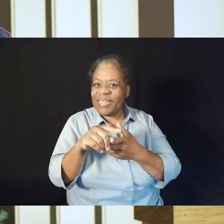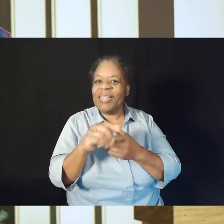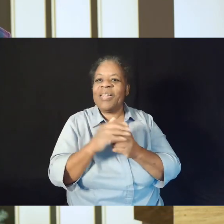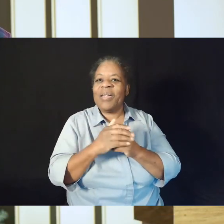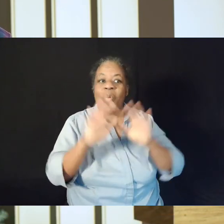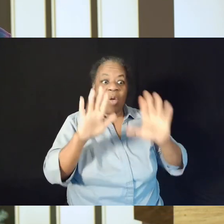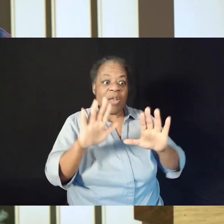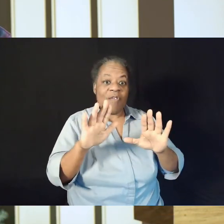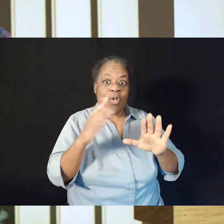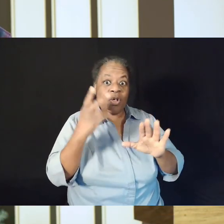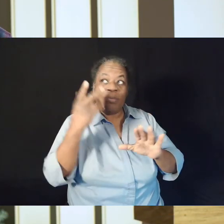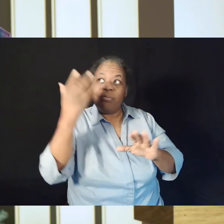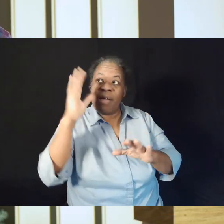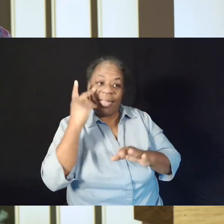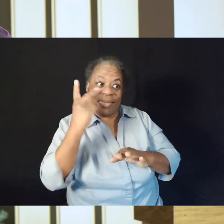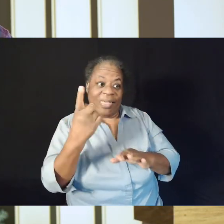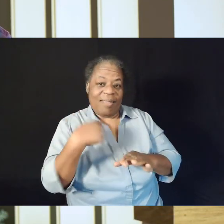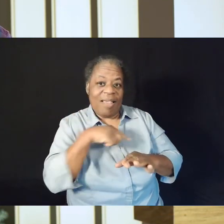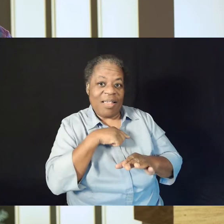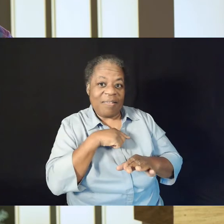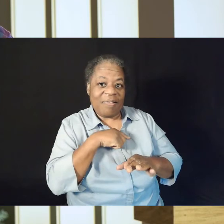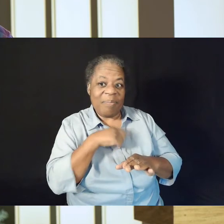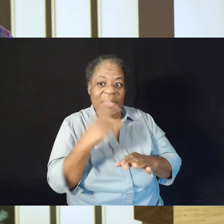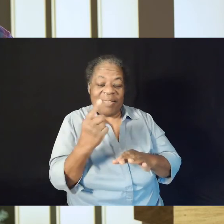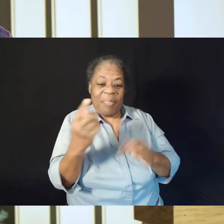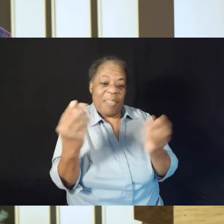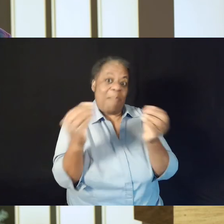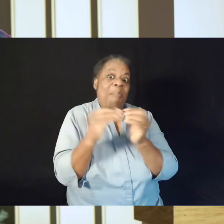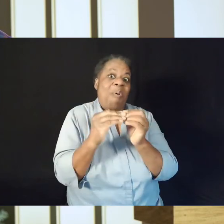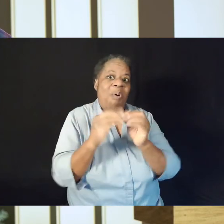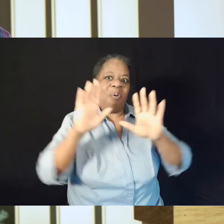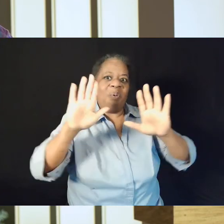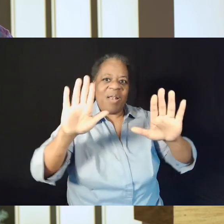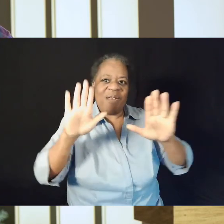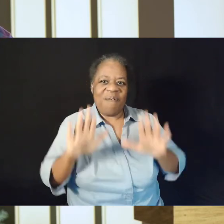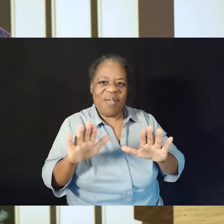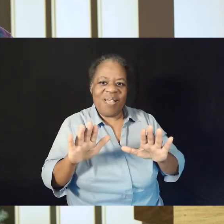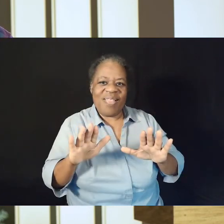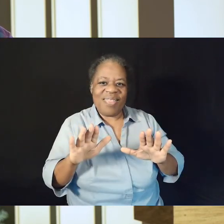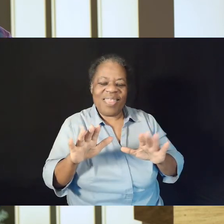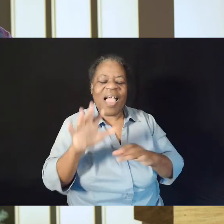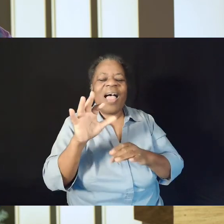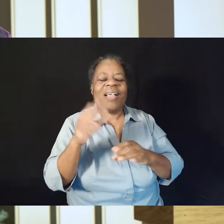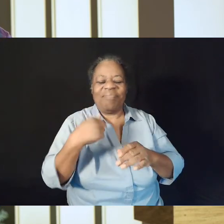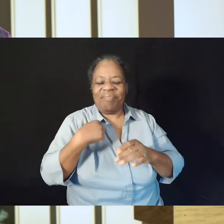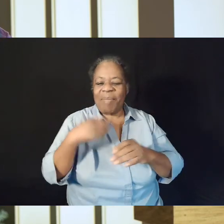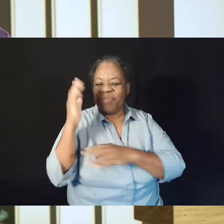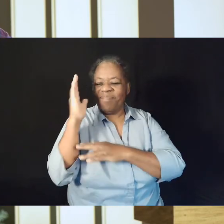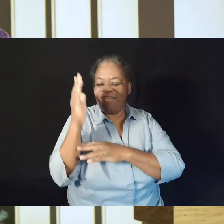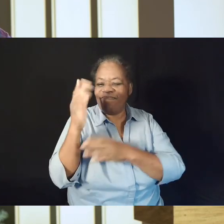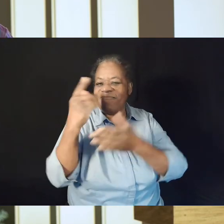seen, there's something even more wonderful than that. And that's what I'll be talking about next